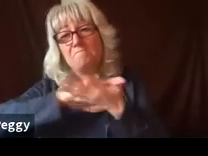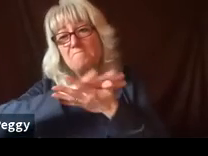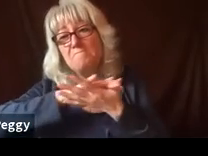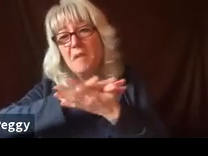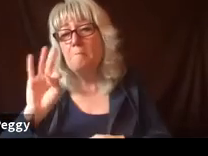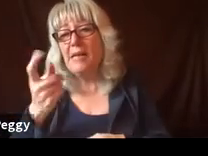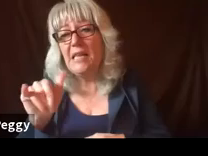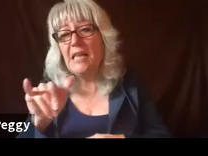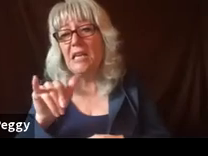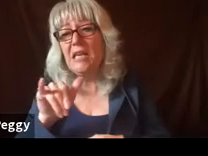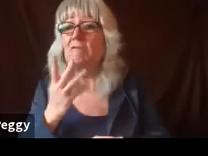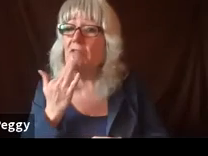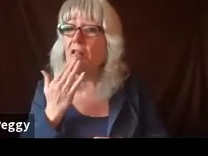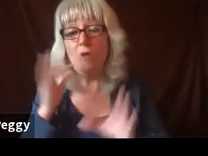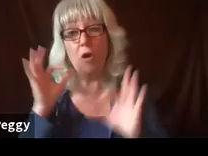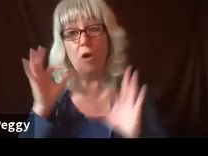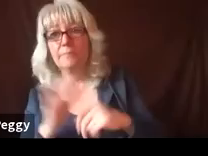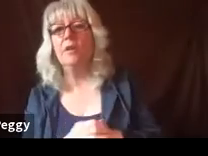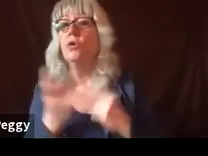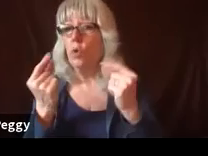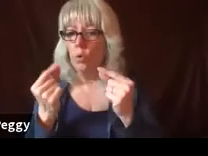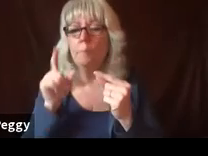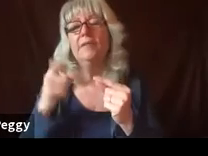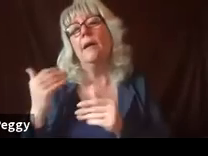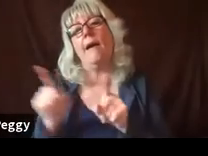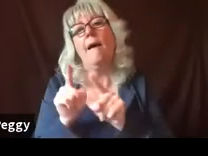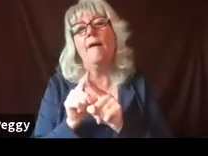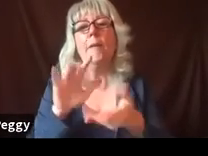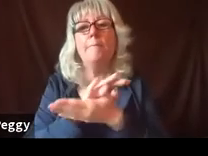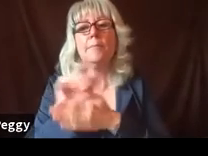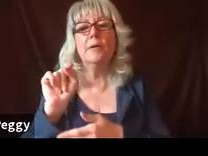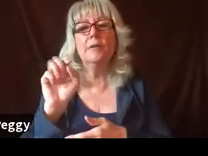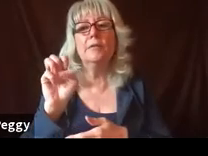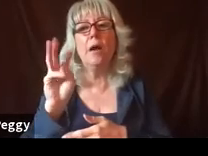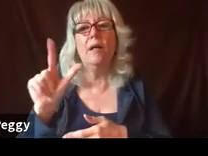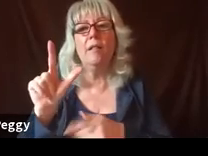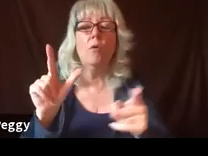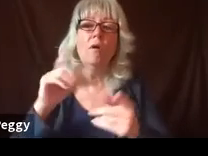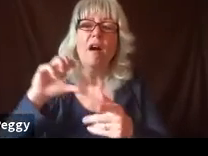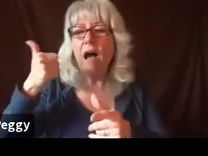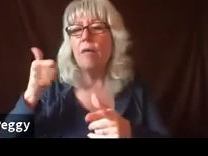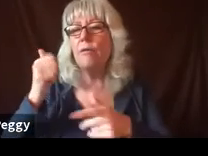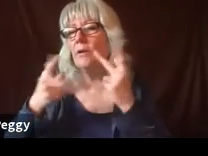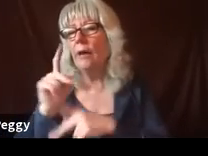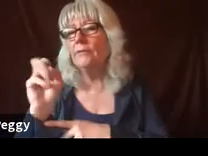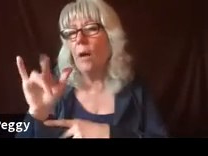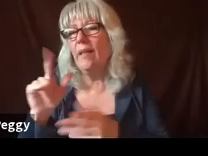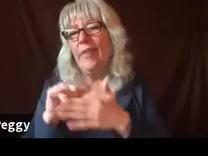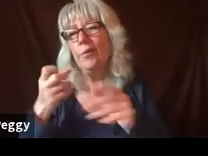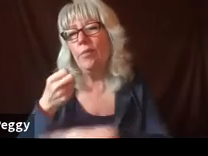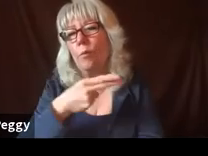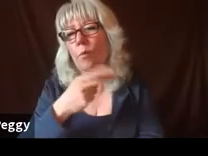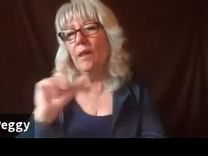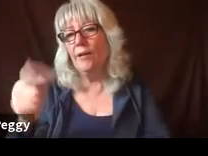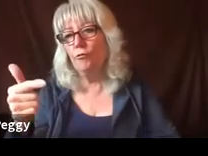of water. You probably want a paper towel or some sort of painting towel that is disposable,